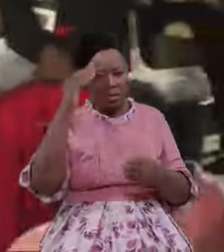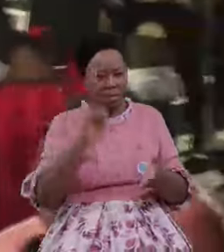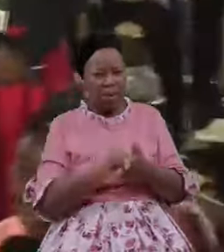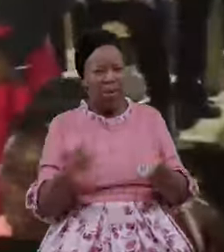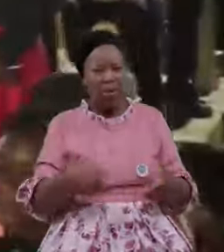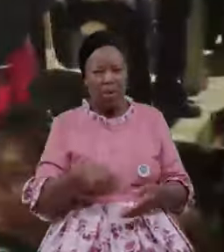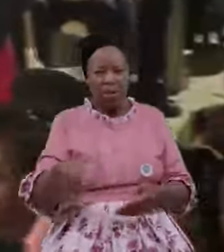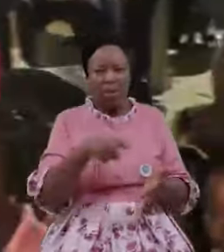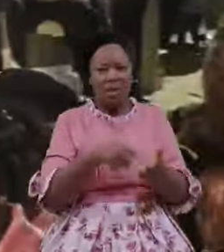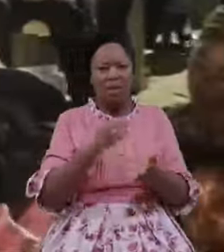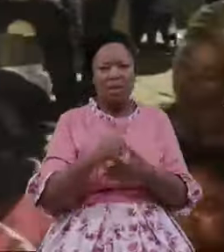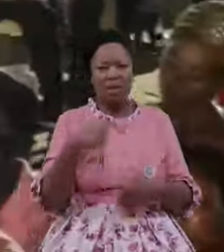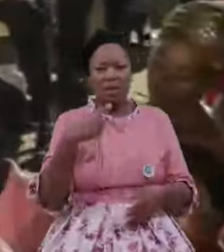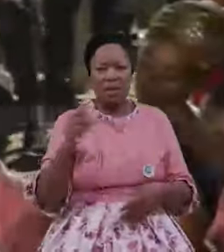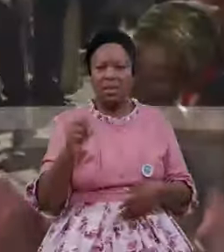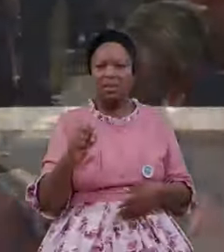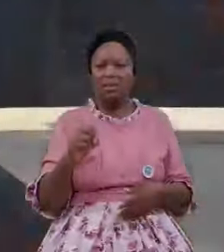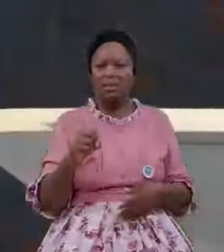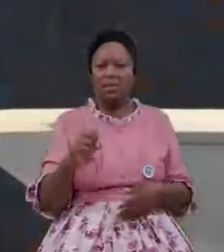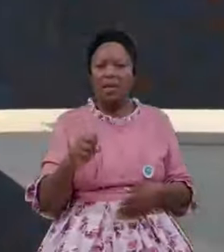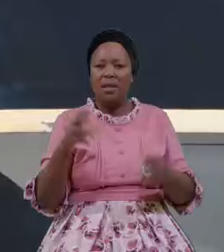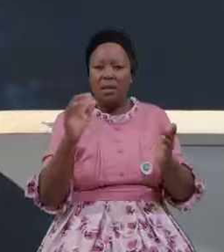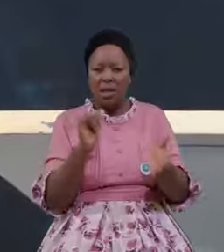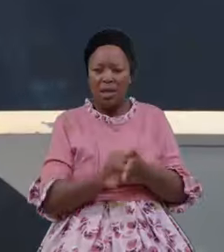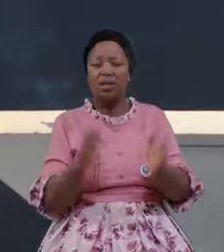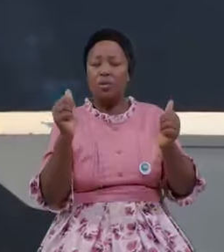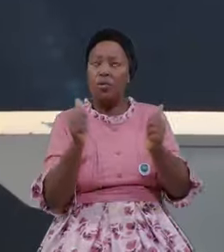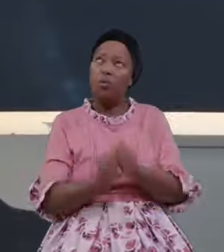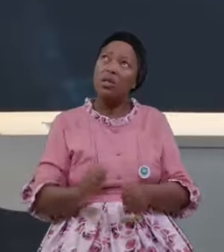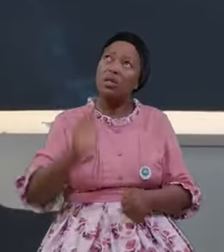says, "With his stripes." Tell me.